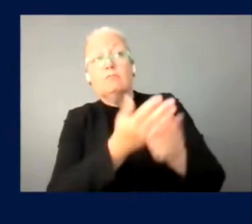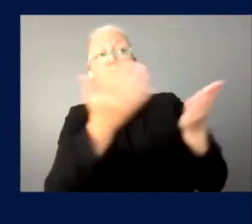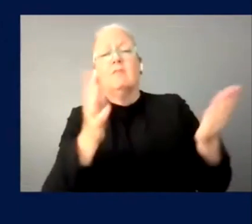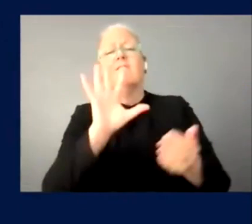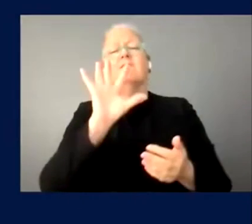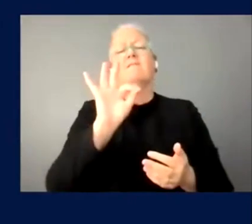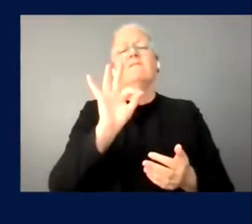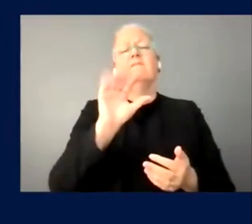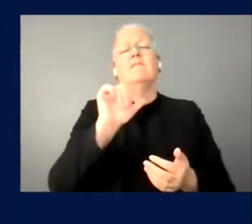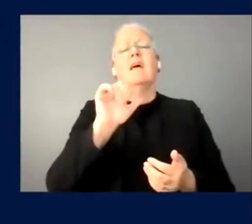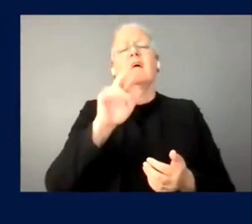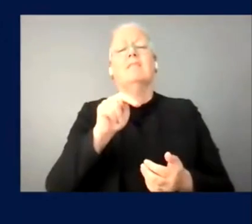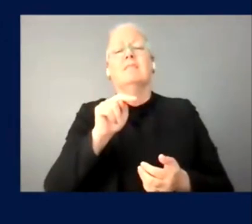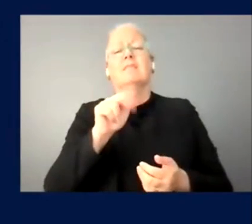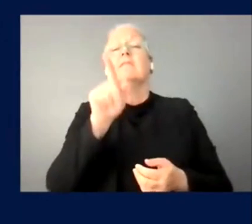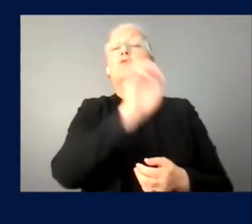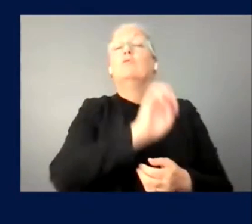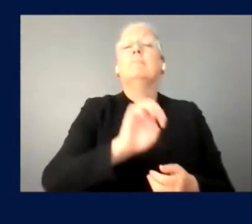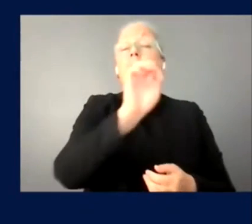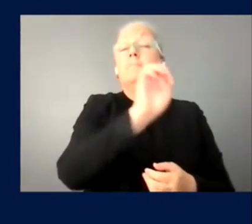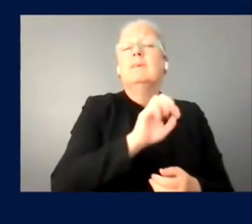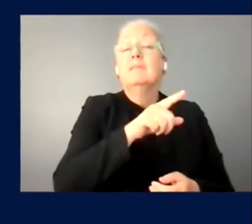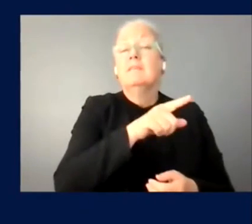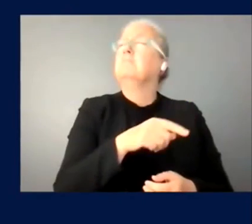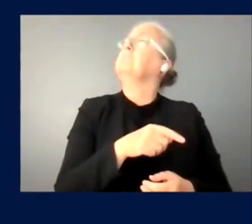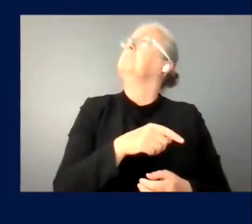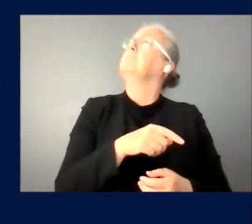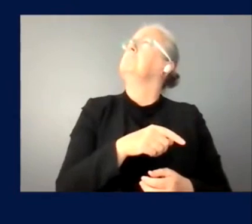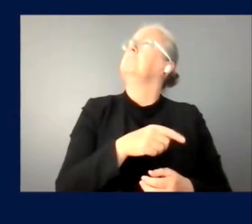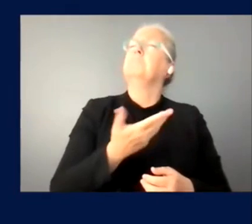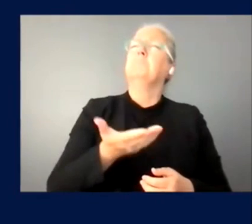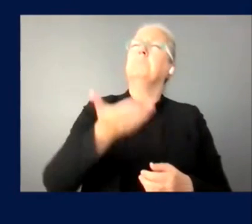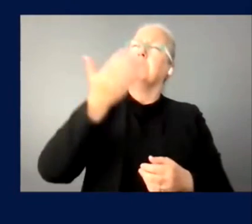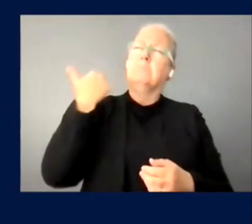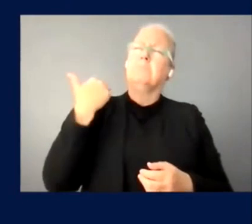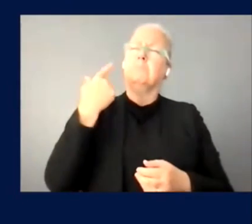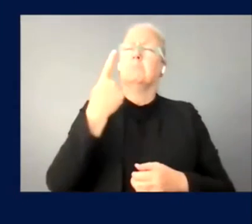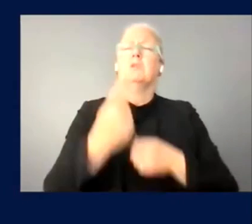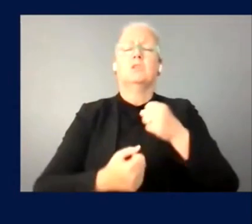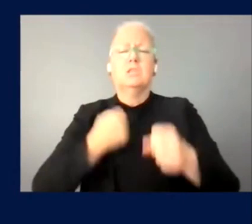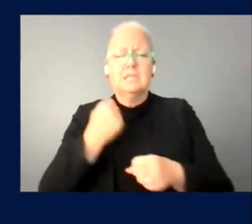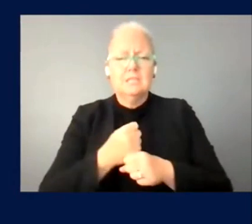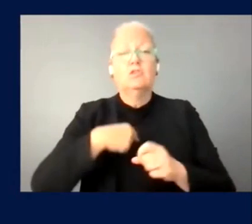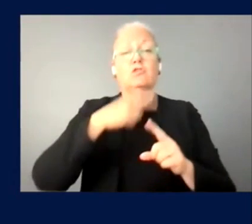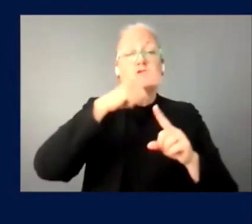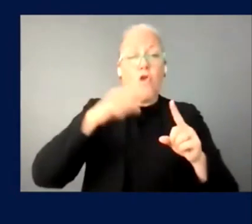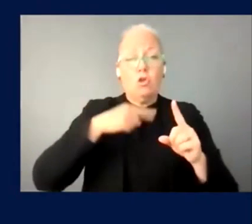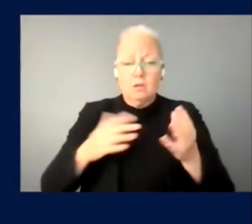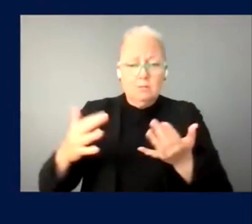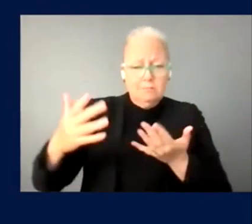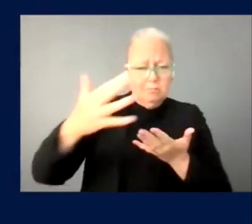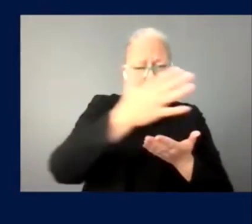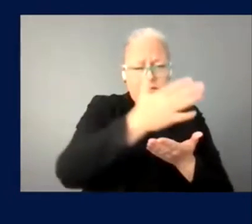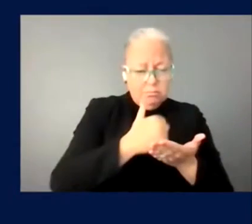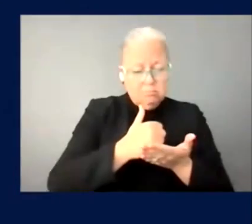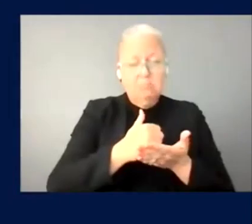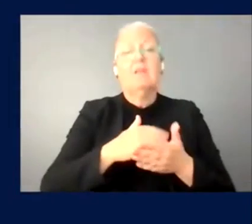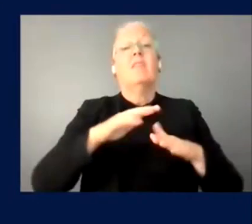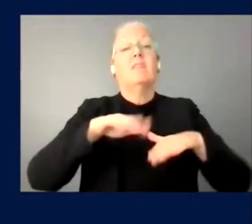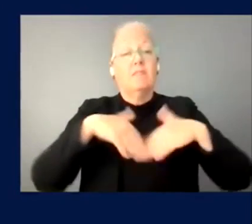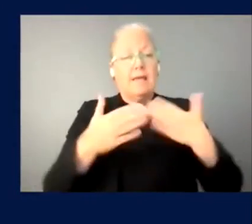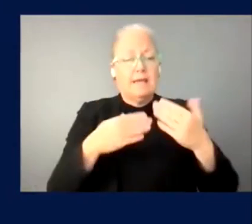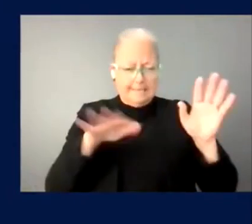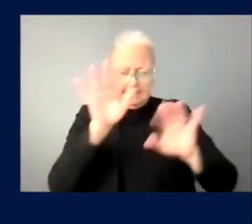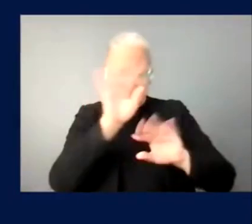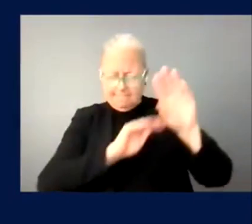gathered data on last year. And then towards the end of last year, we published a few reports which highlighted the key